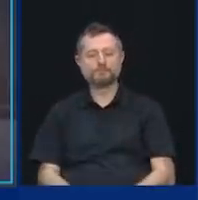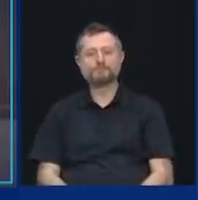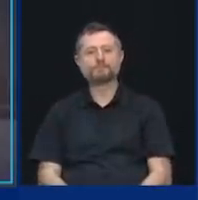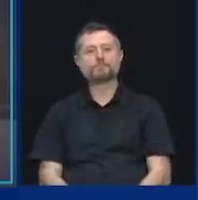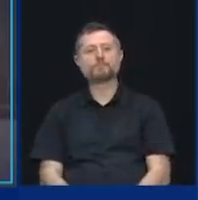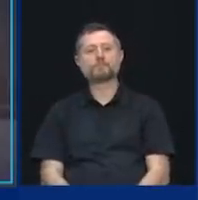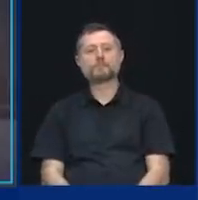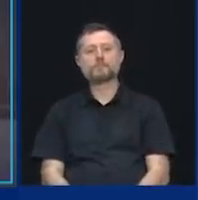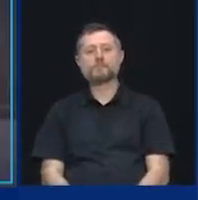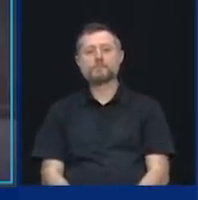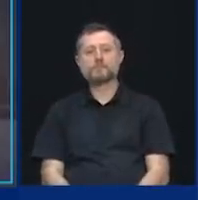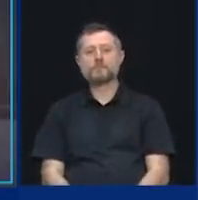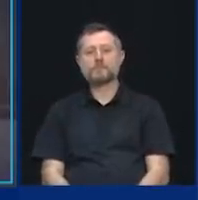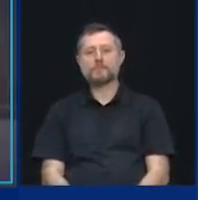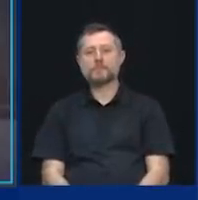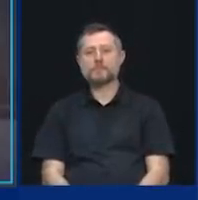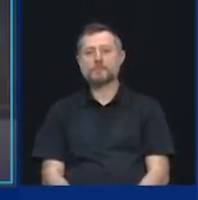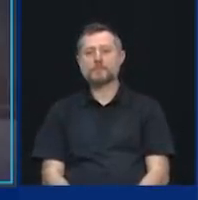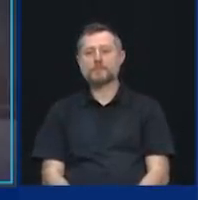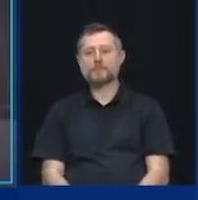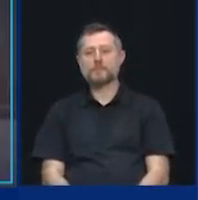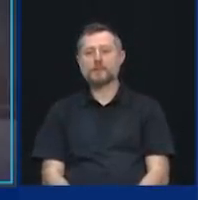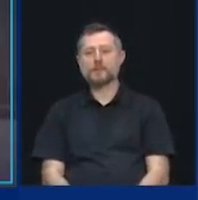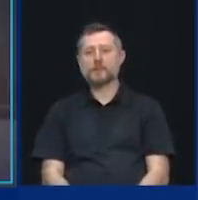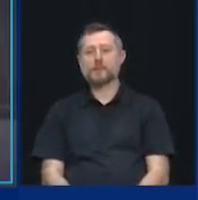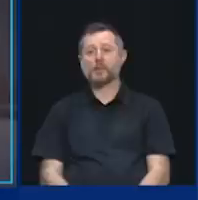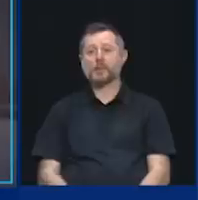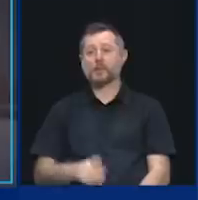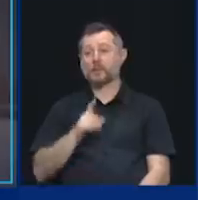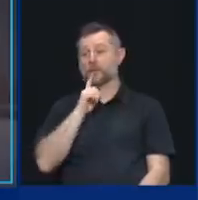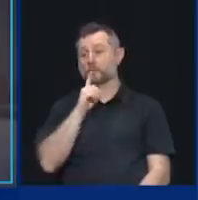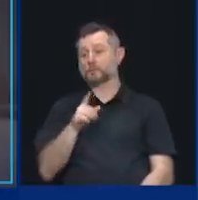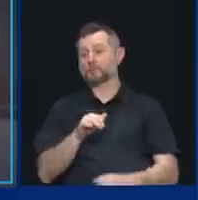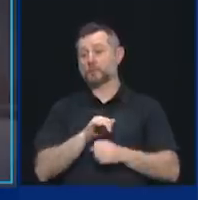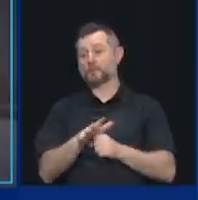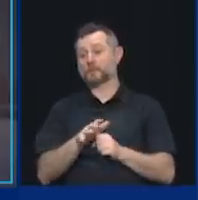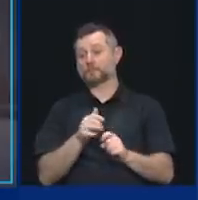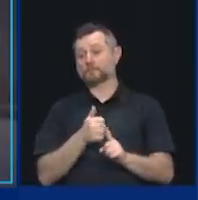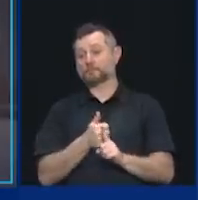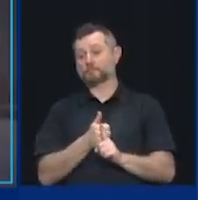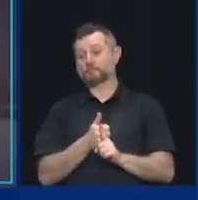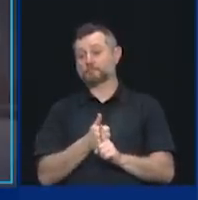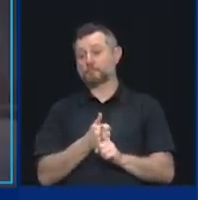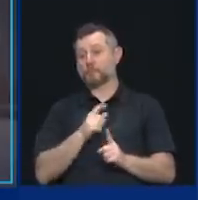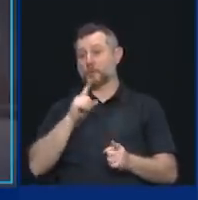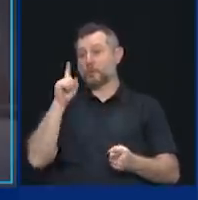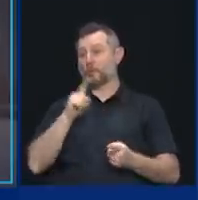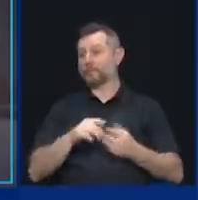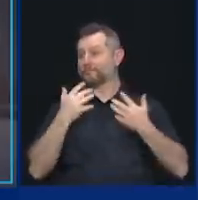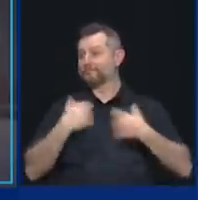We don't just automatically rebound post-COVID, in my opinion.